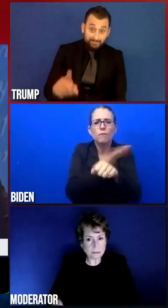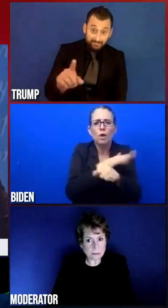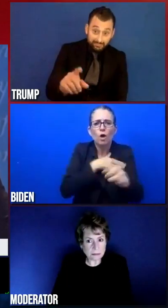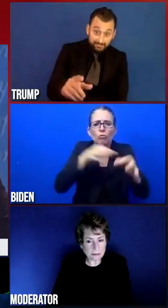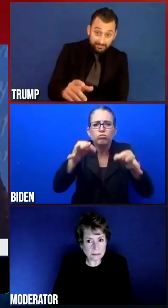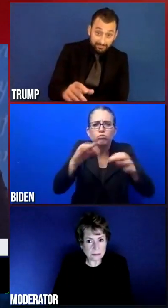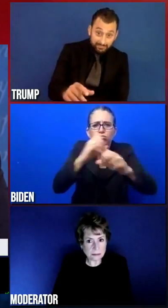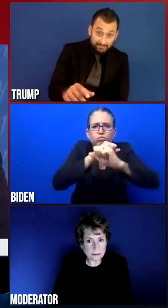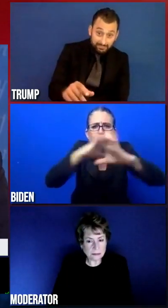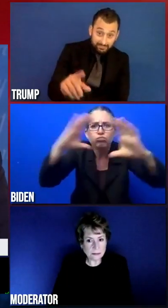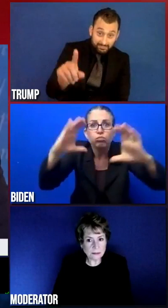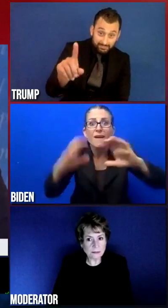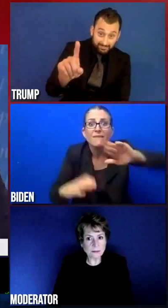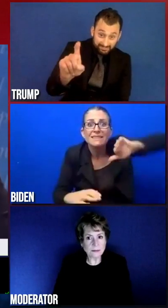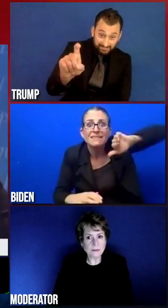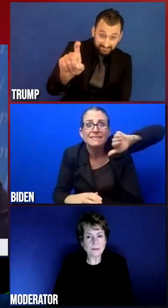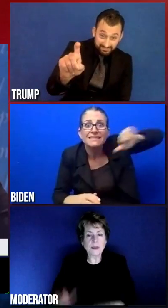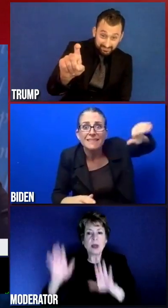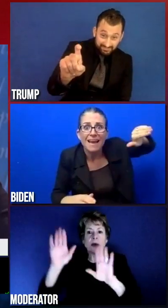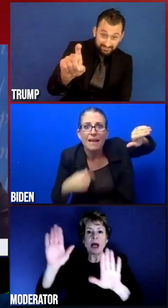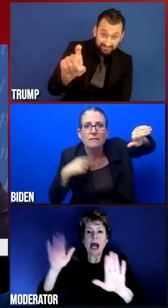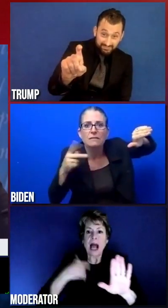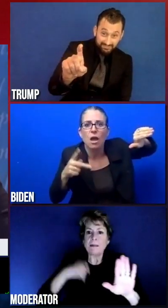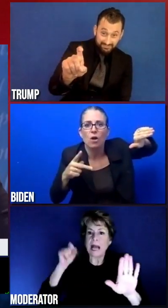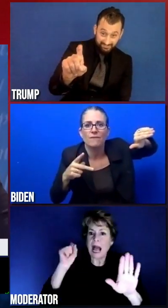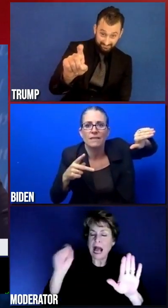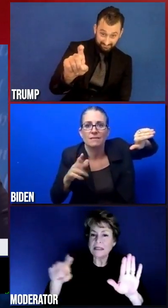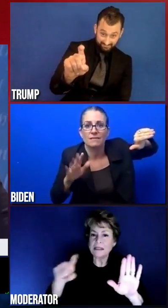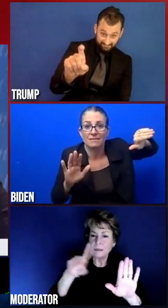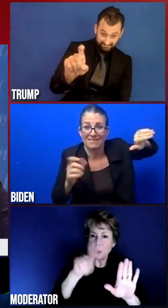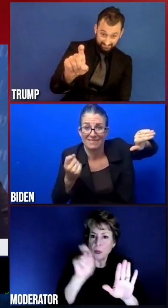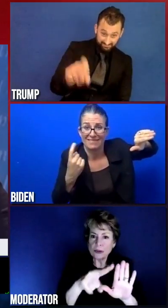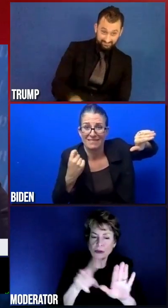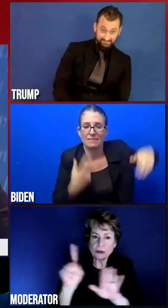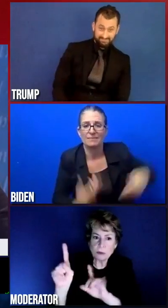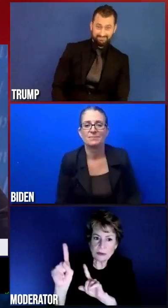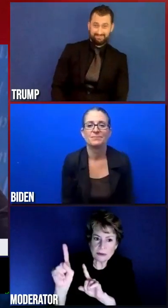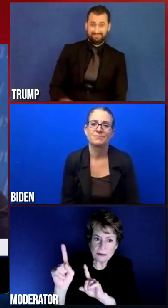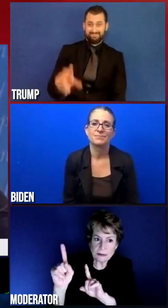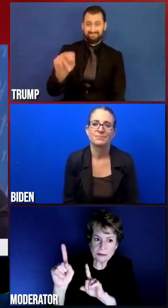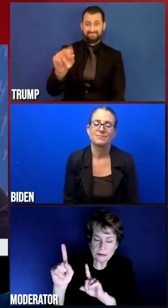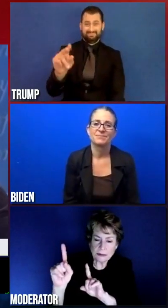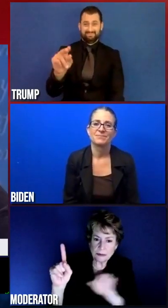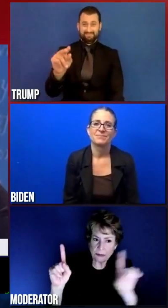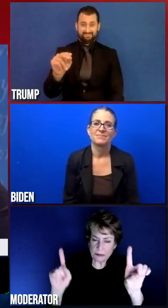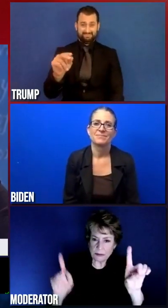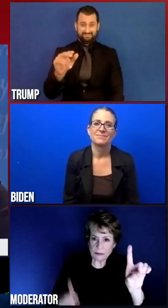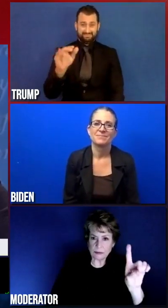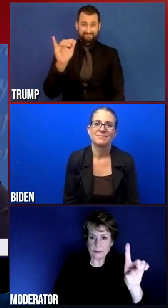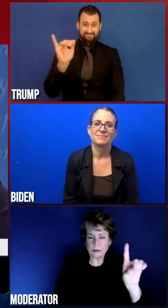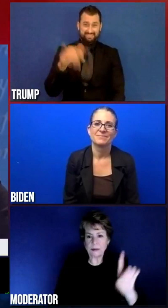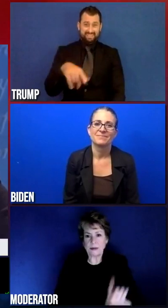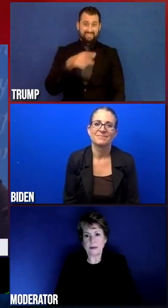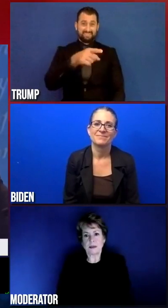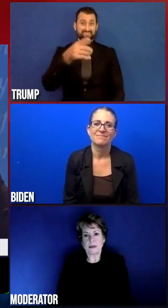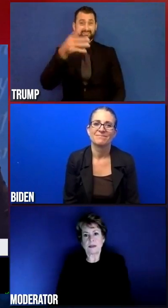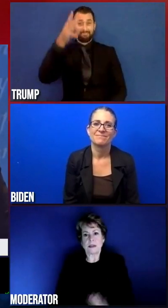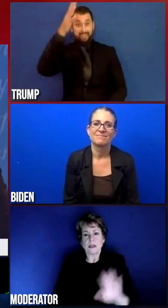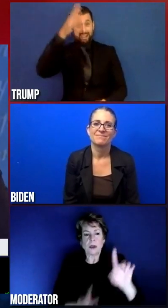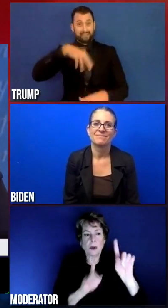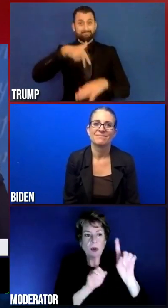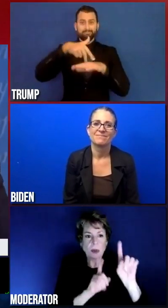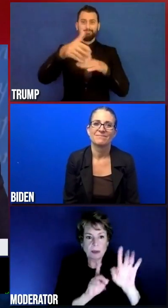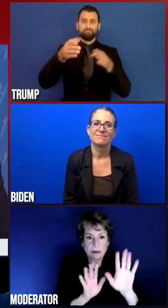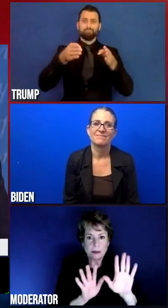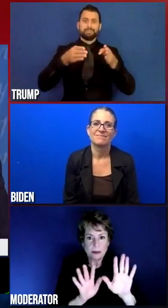the U.S. Marshals to get the killer of the young man in the middle of the street. They shot him. And for 3 days, President Trump, Portland wouldn't do